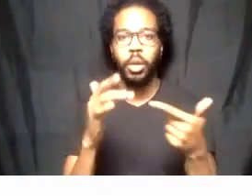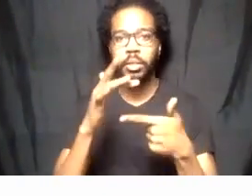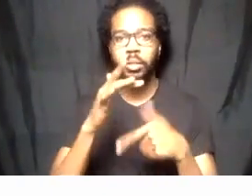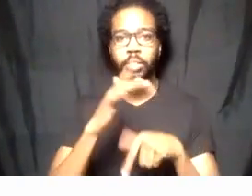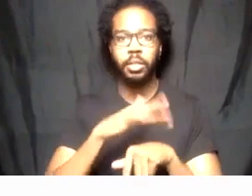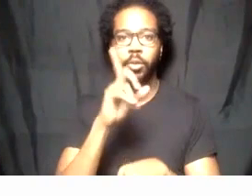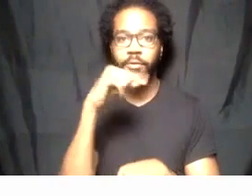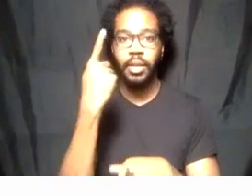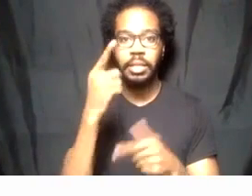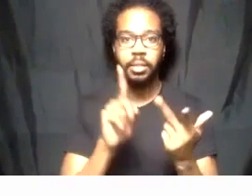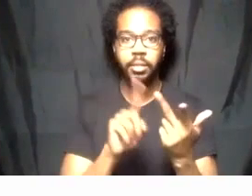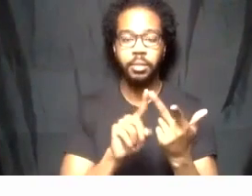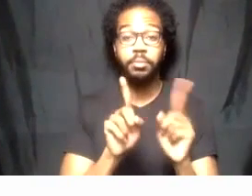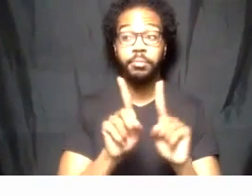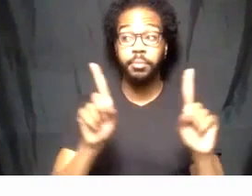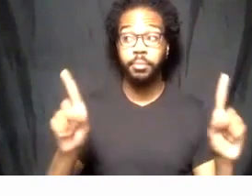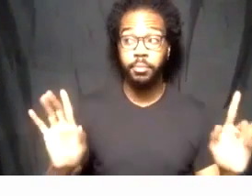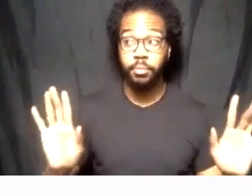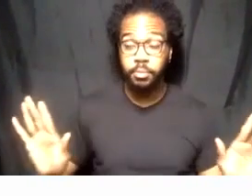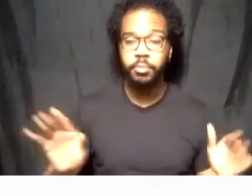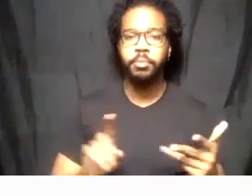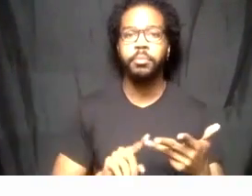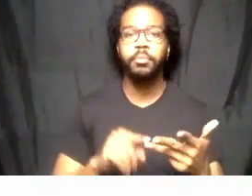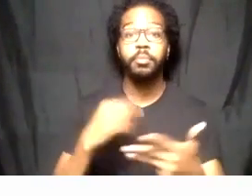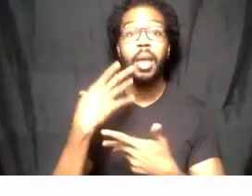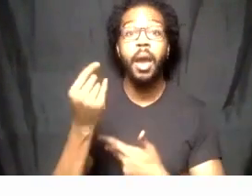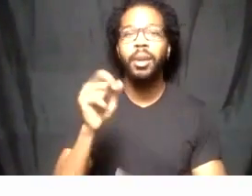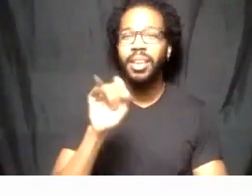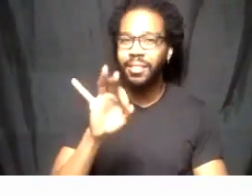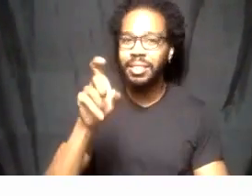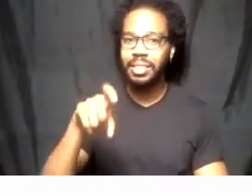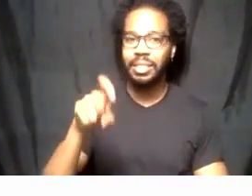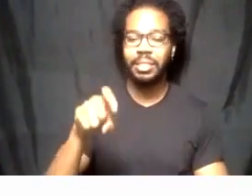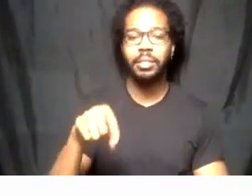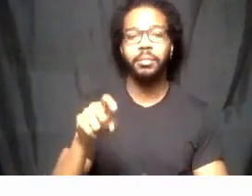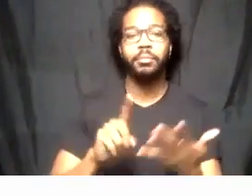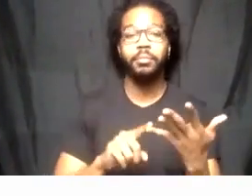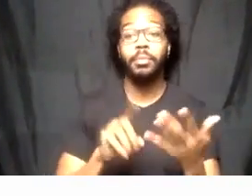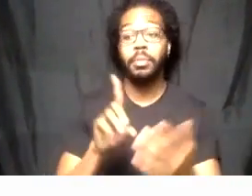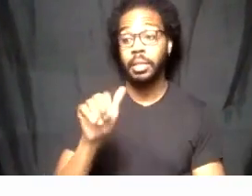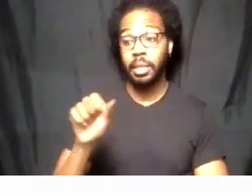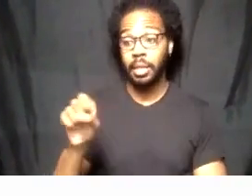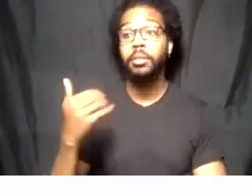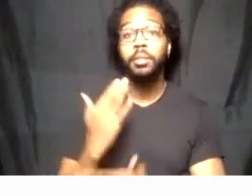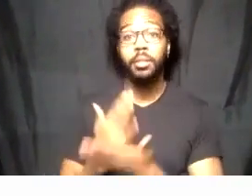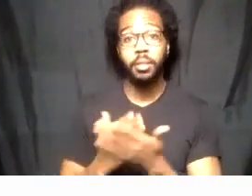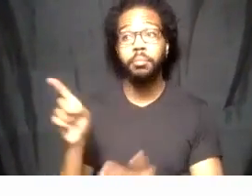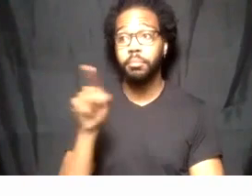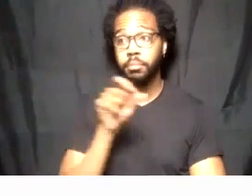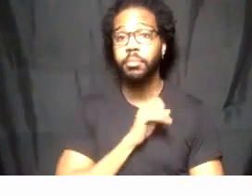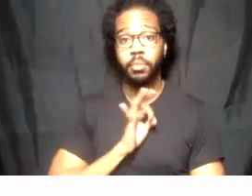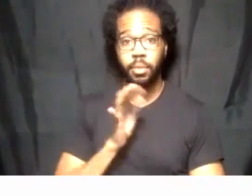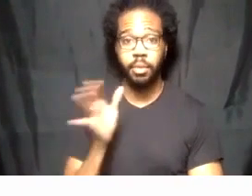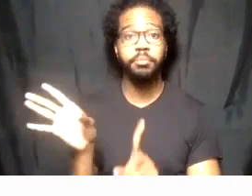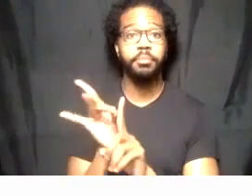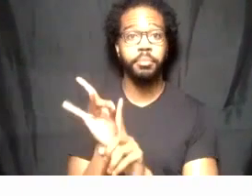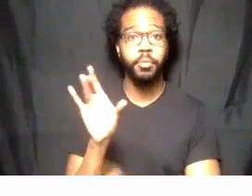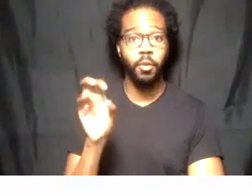distance from people, only going out when it's essential. At DDS, we've had staff who have tested positive